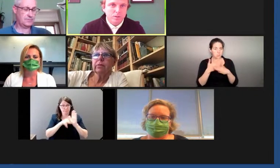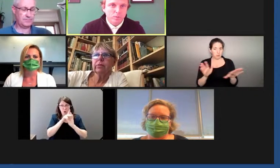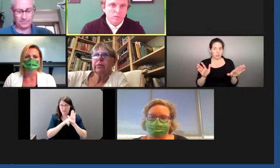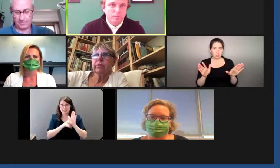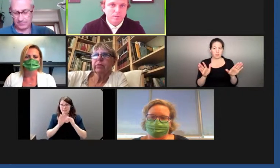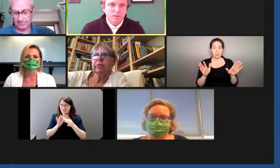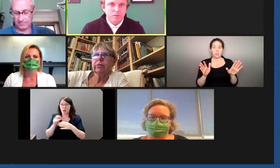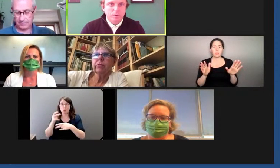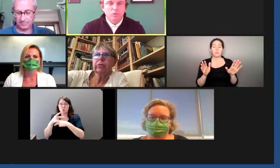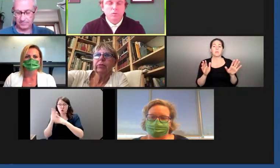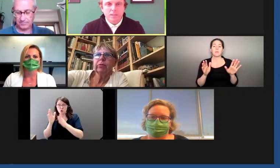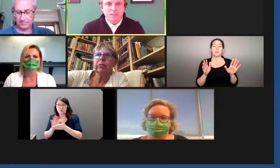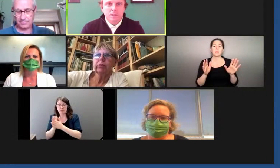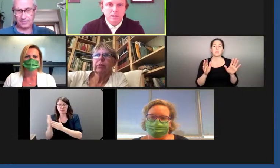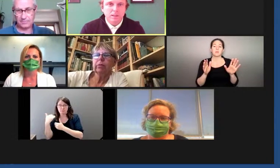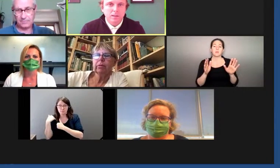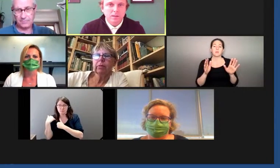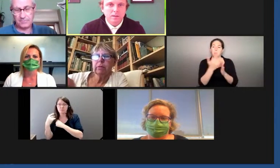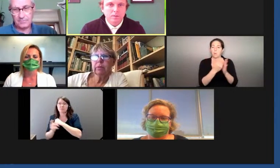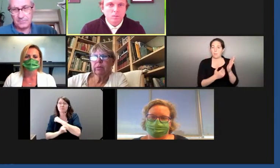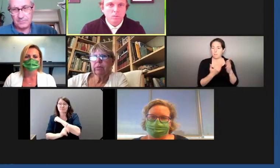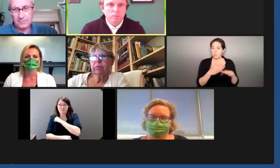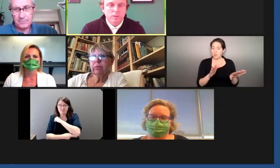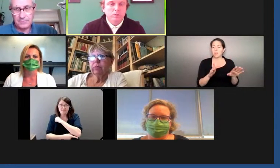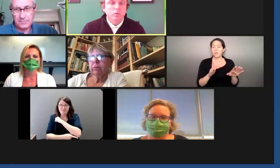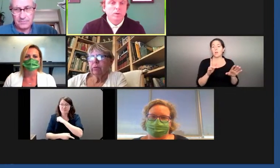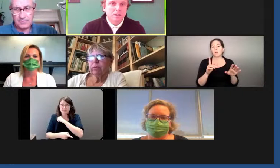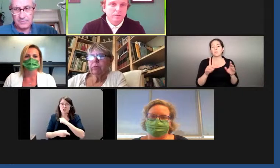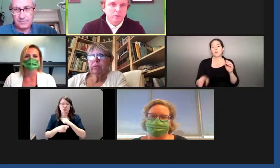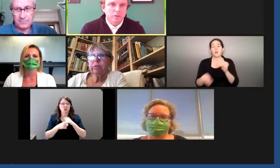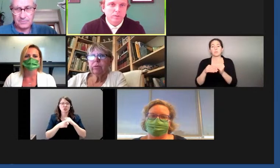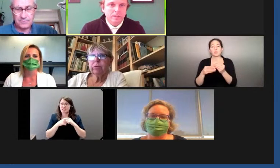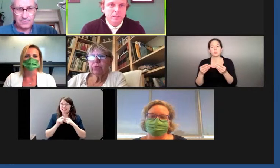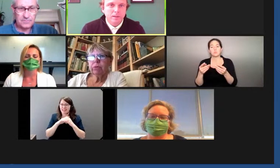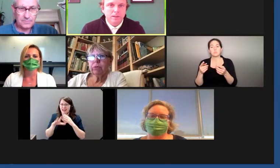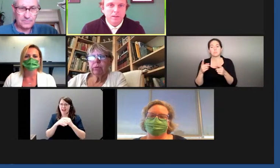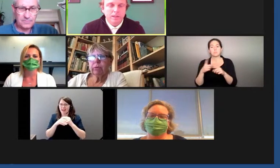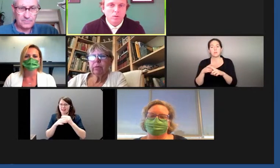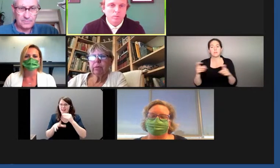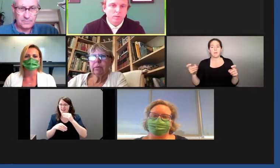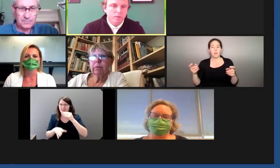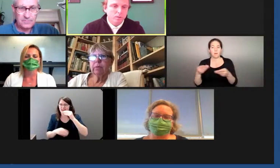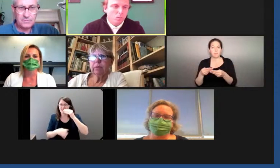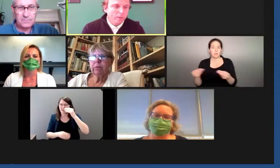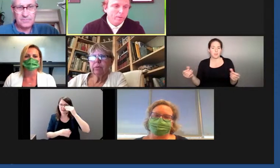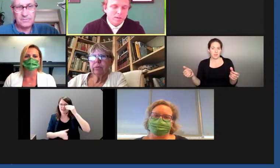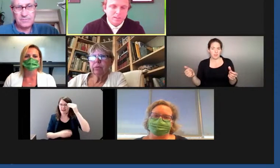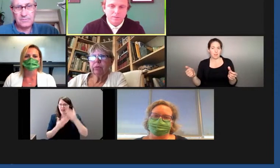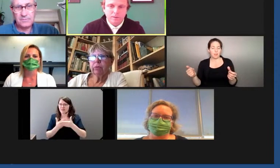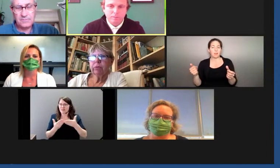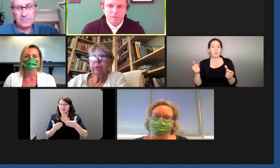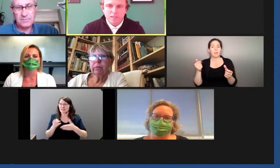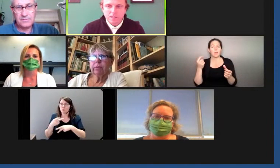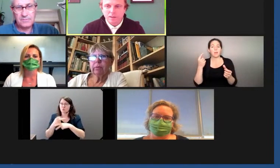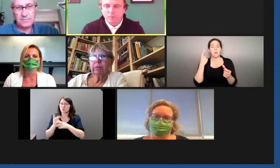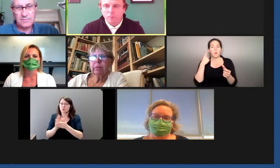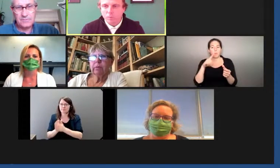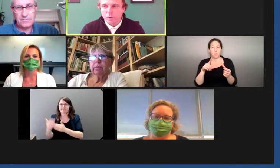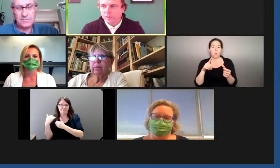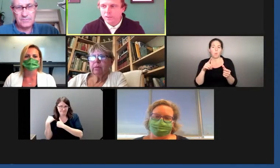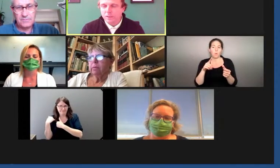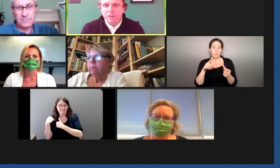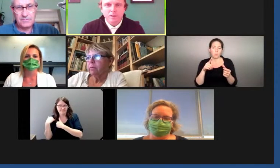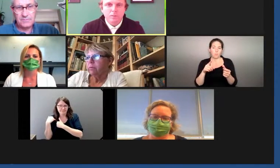to those programs to increase the diversion rate. I know that the one positive I'd say, like,